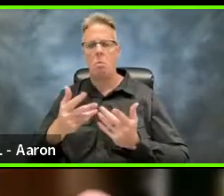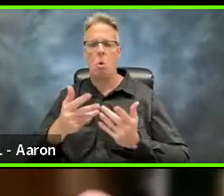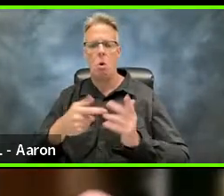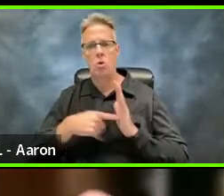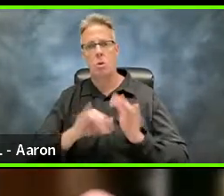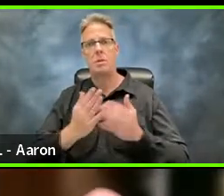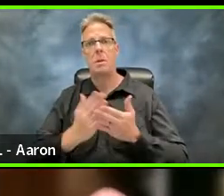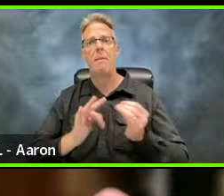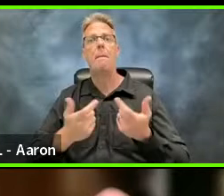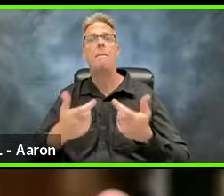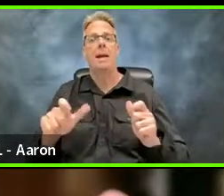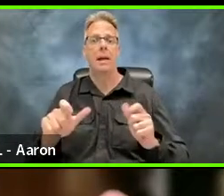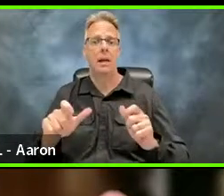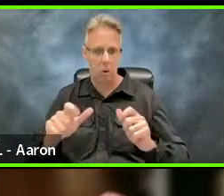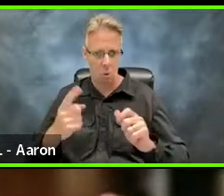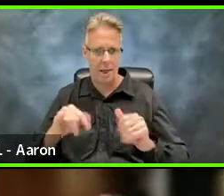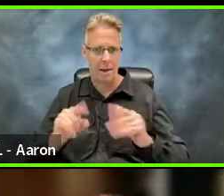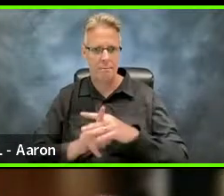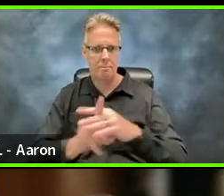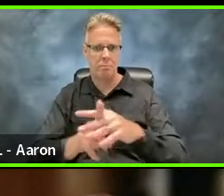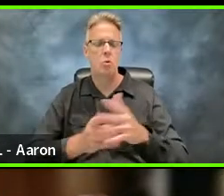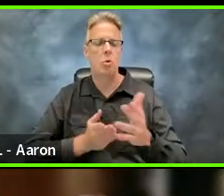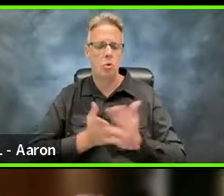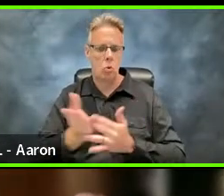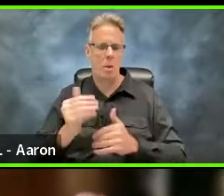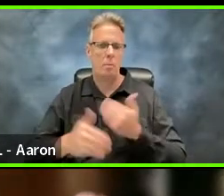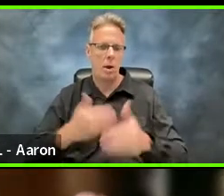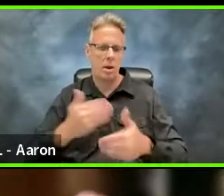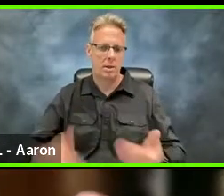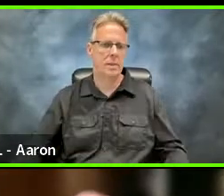ones at this point of the process.